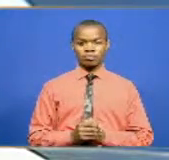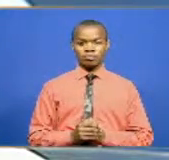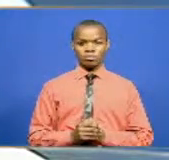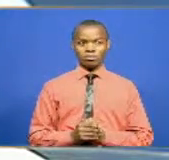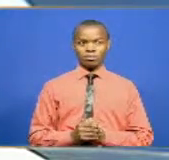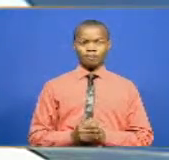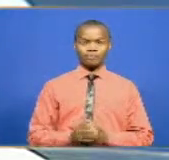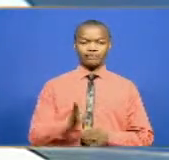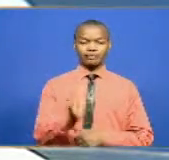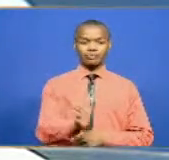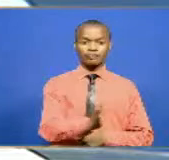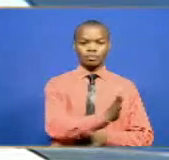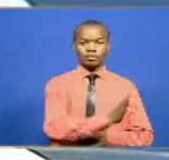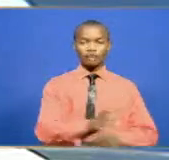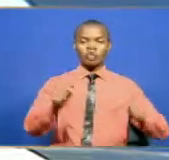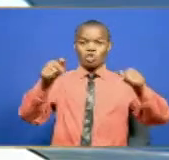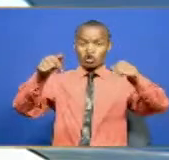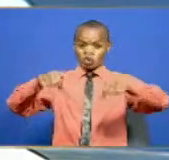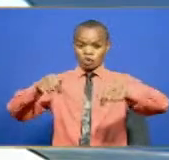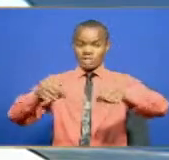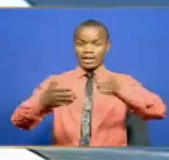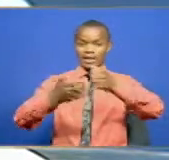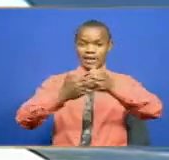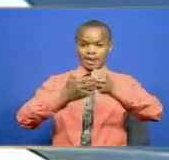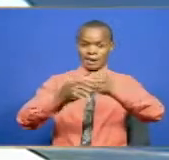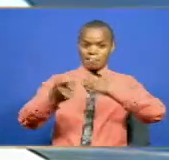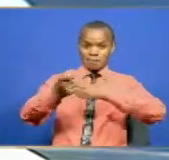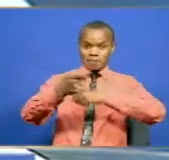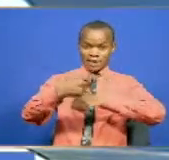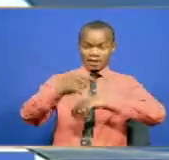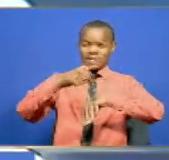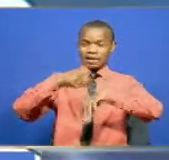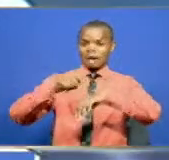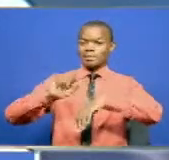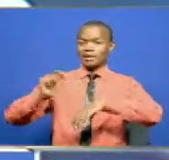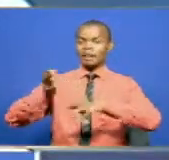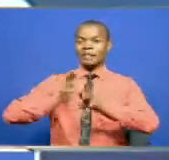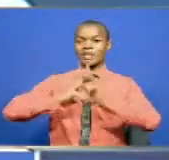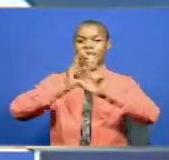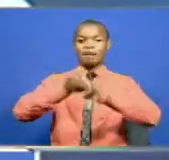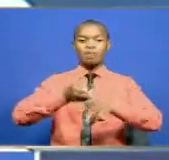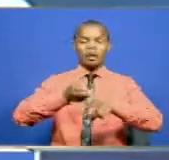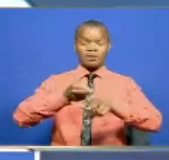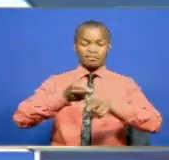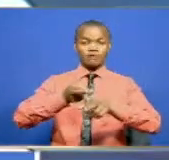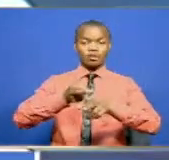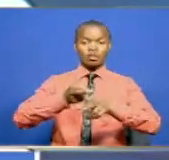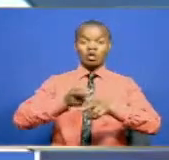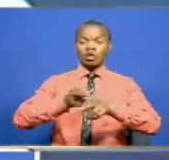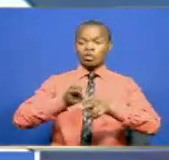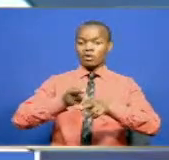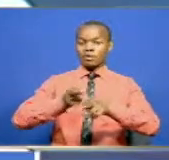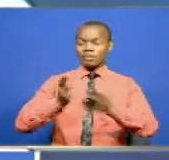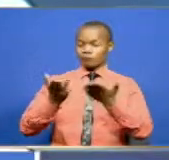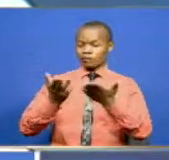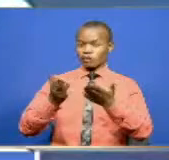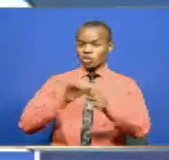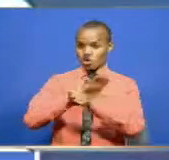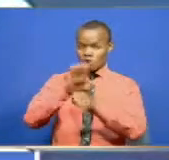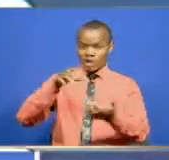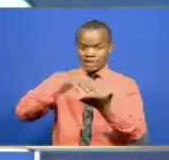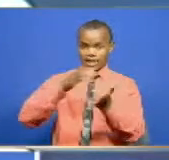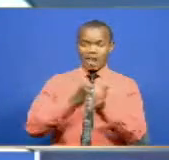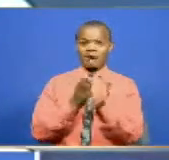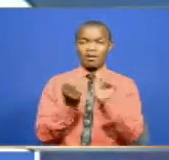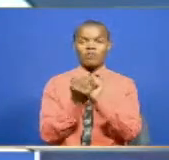And today marks 9 months since Kenya reported the first case of COVID-19, 270 days, and 14